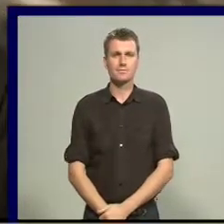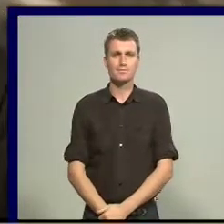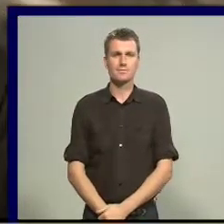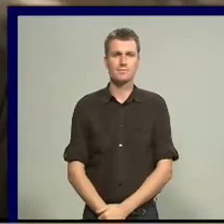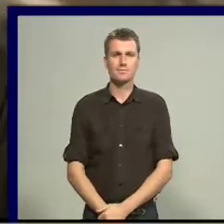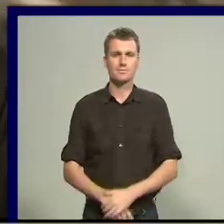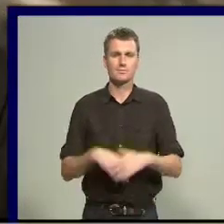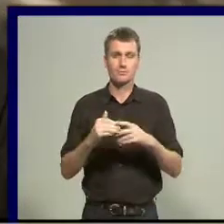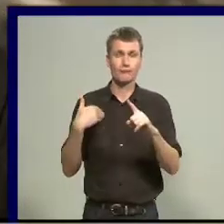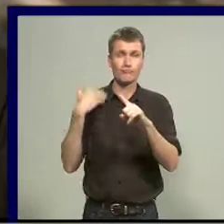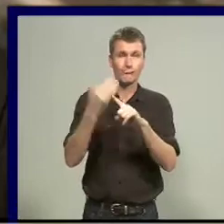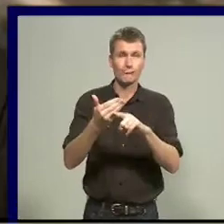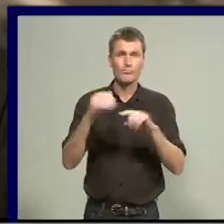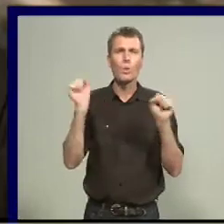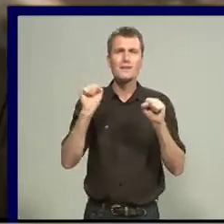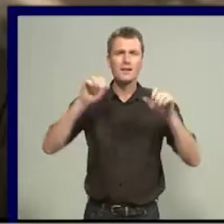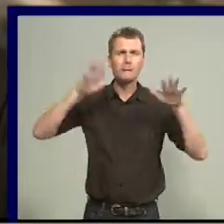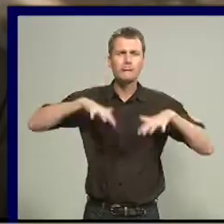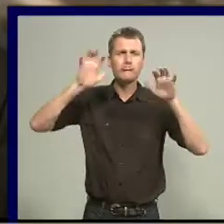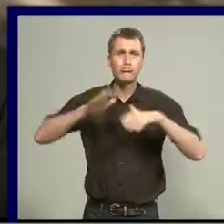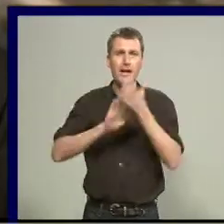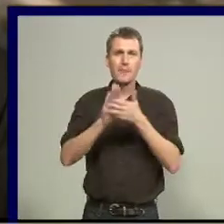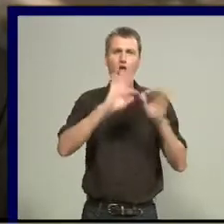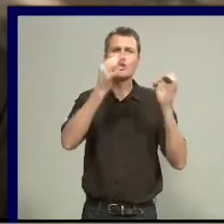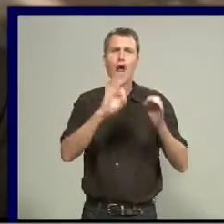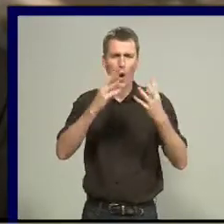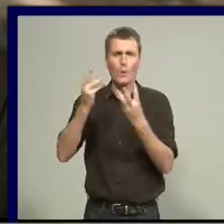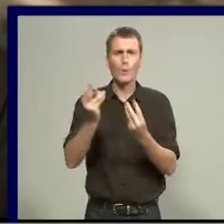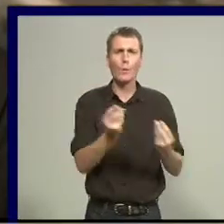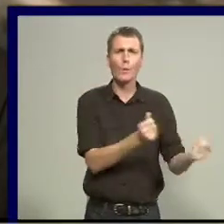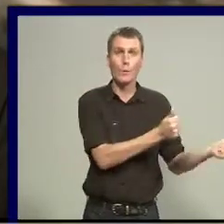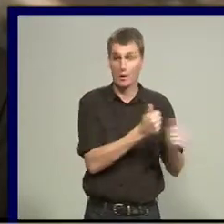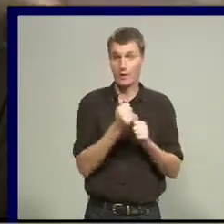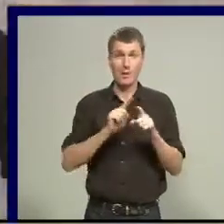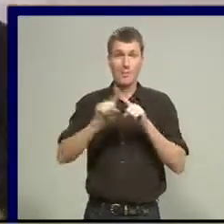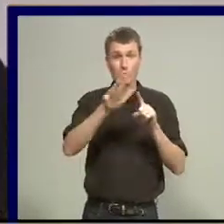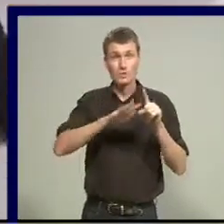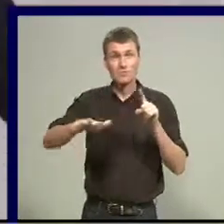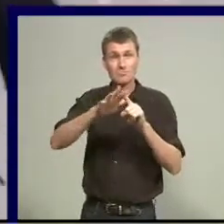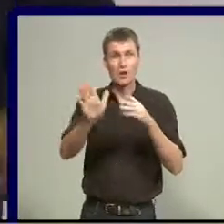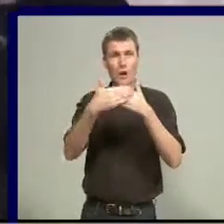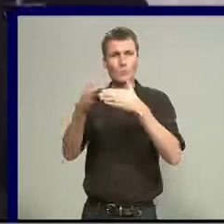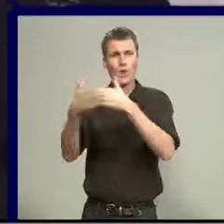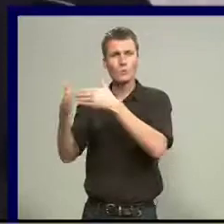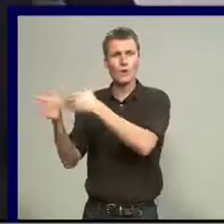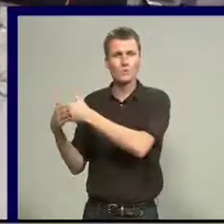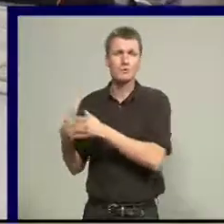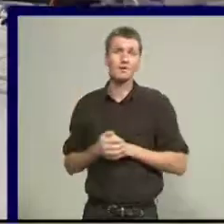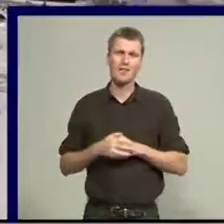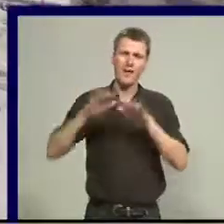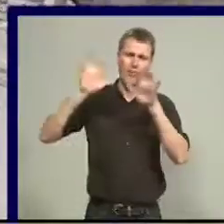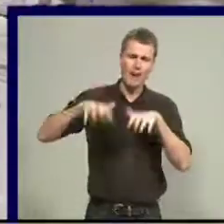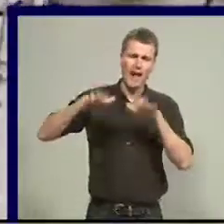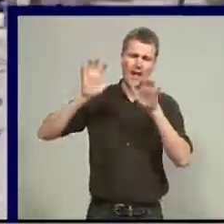A wet winter is washing away Canterbury's snow, closing most of the region's ski fields. Rain, rain,